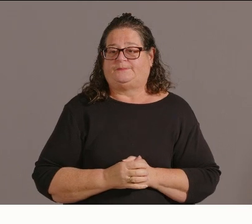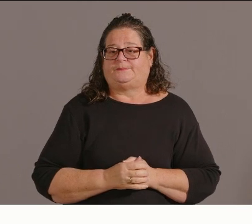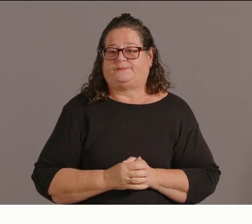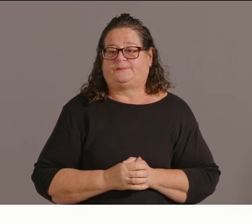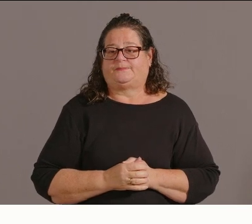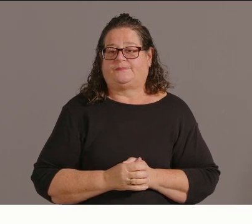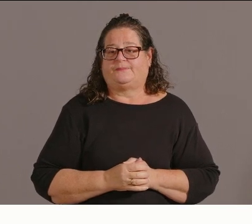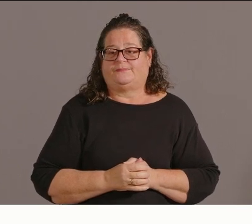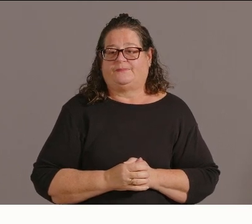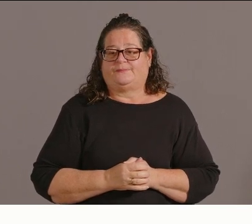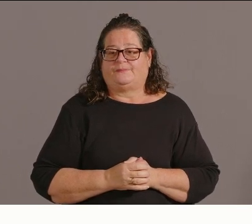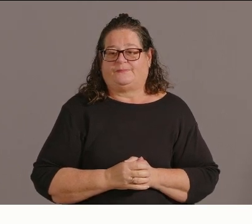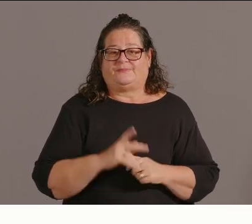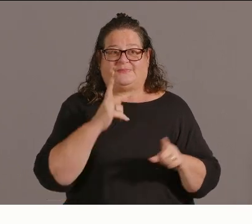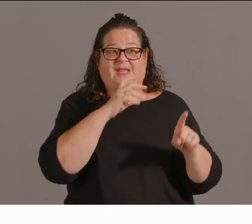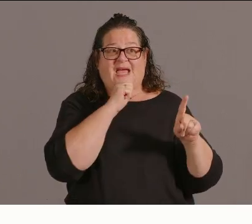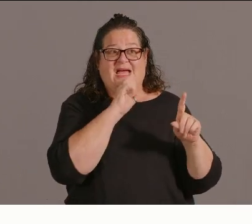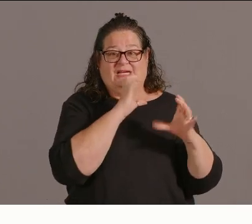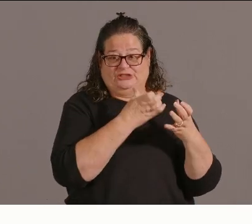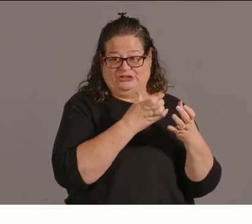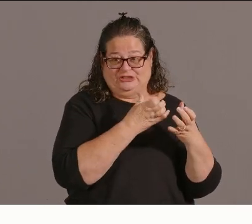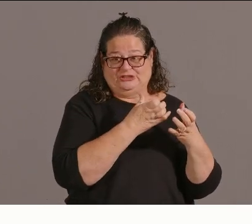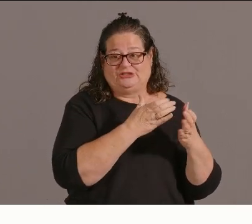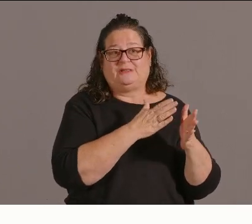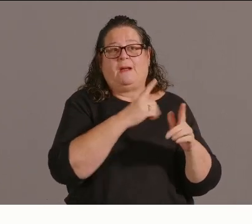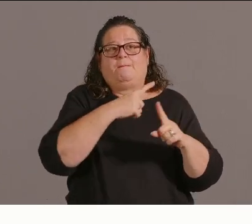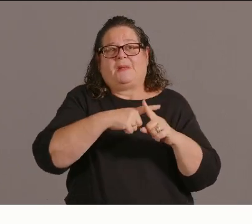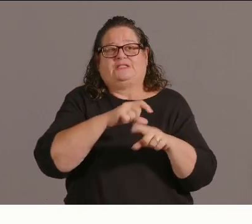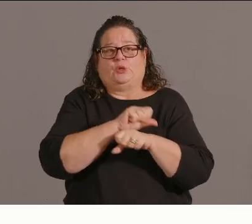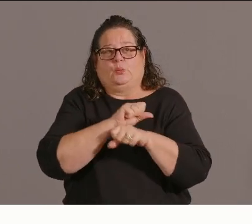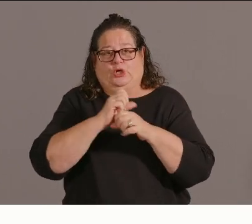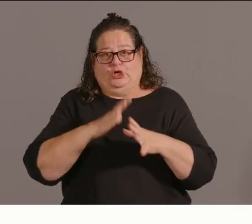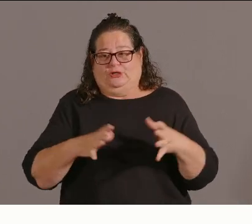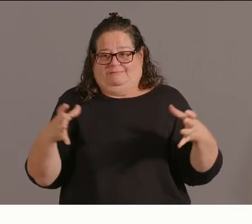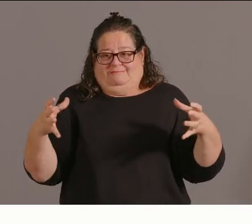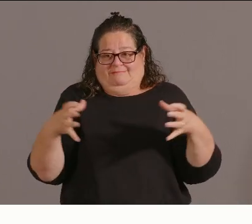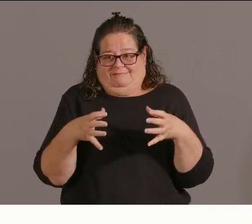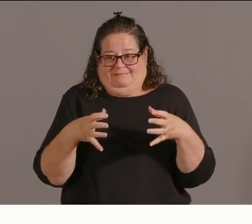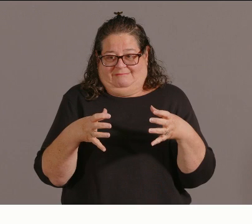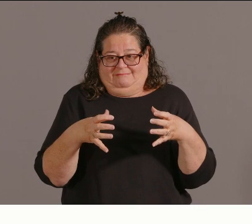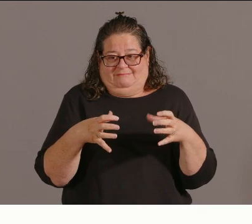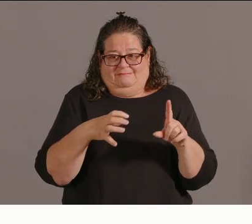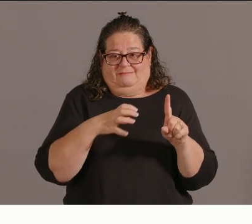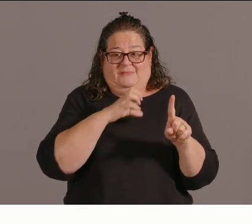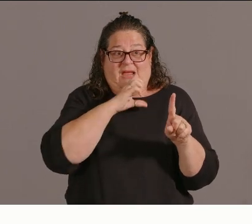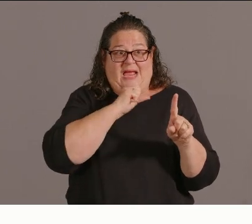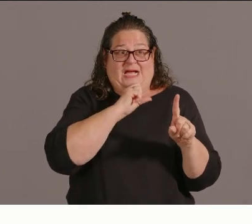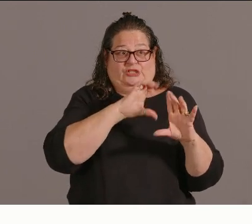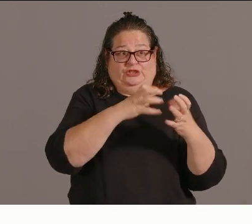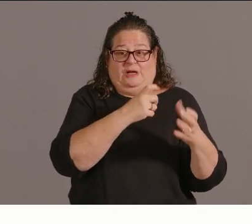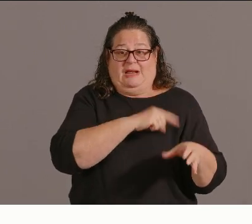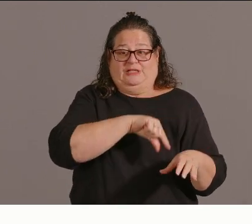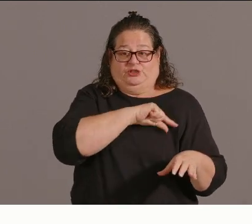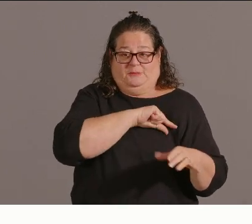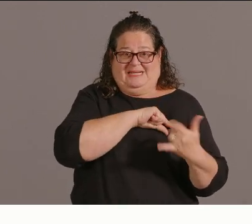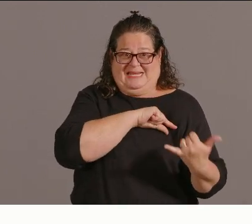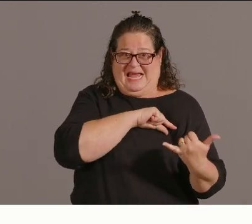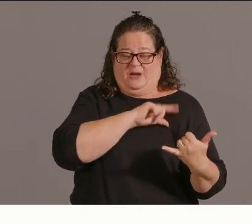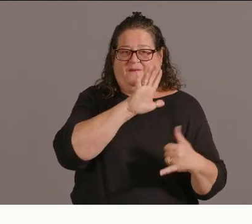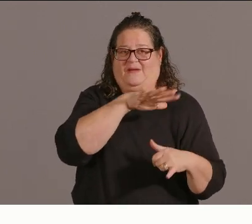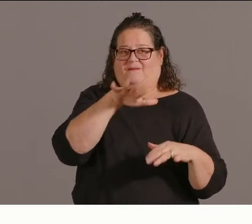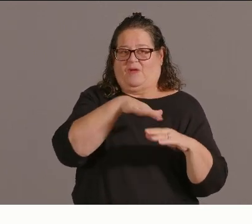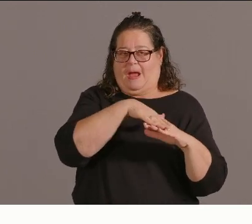that are eligible at the state level are 55 and above. But our counties are also working directly